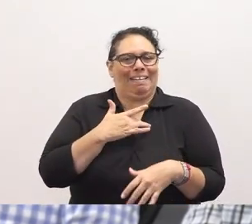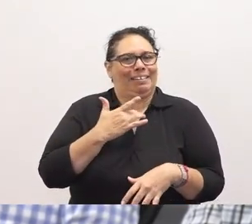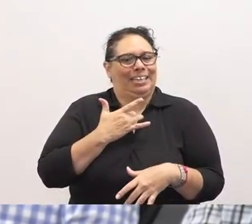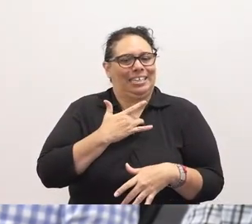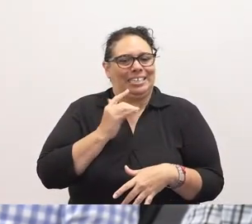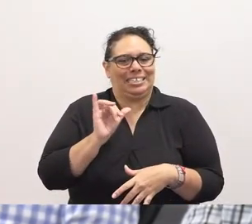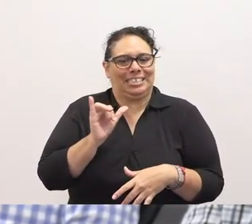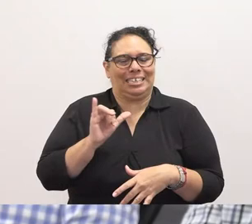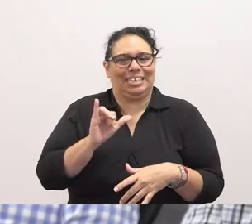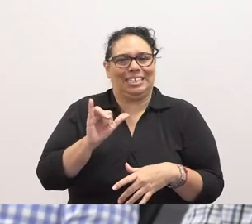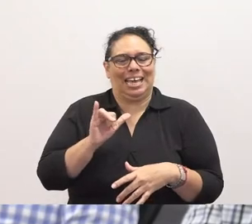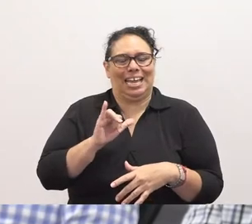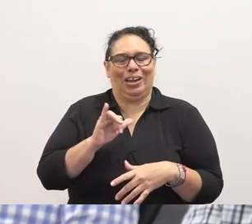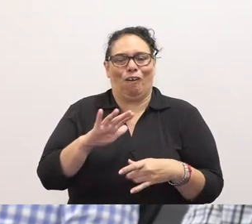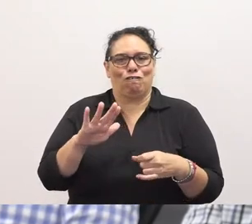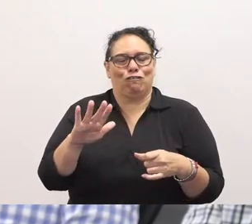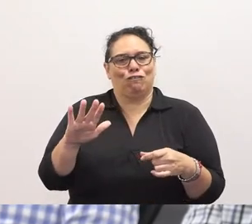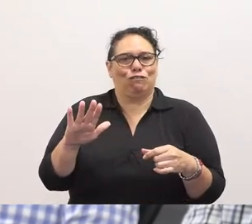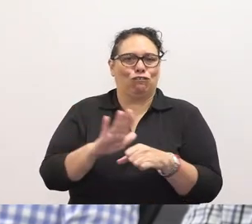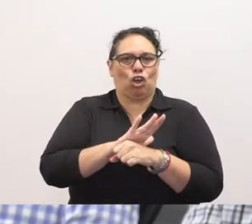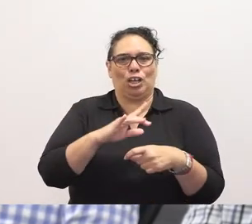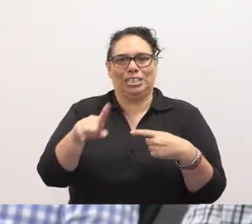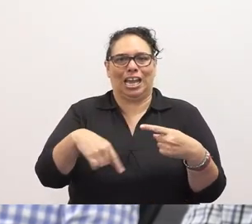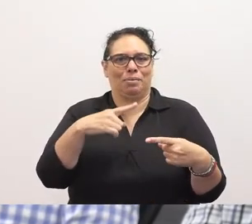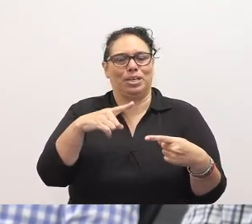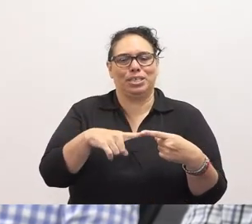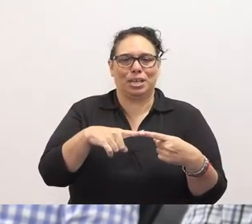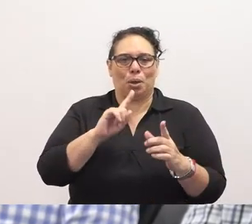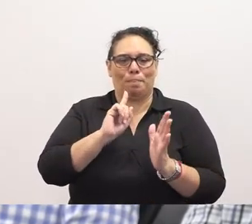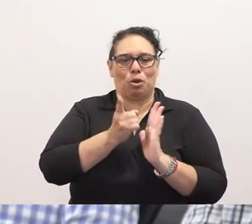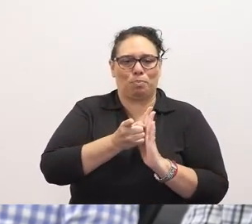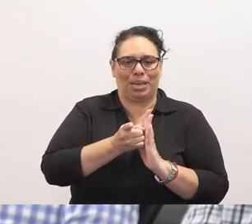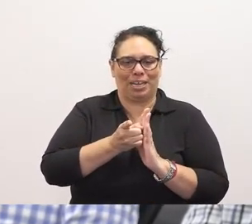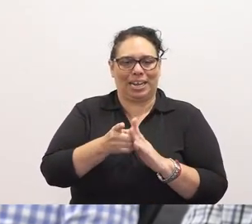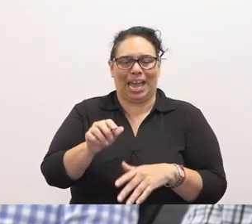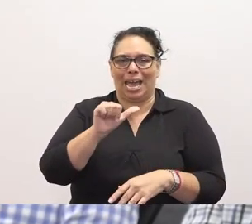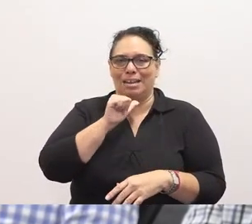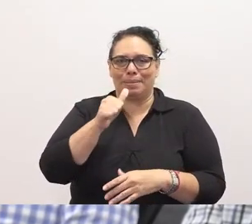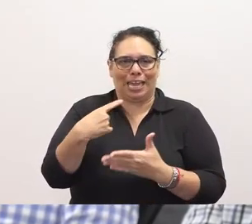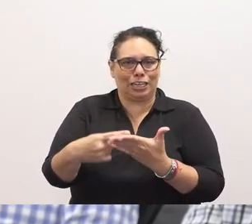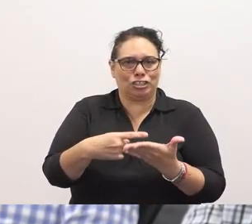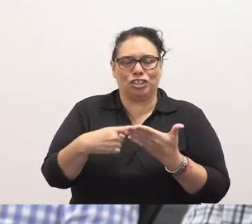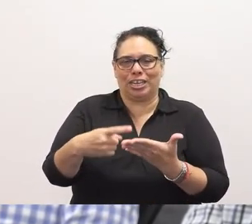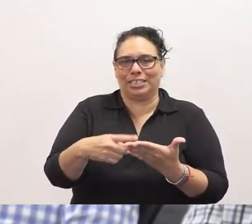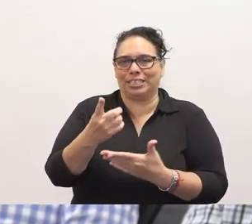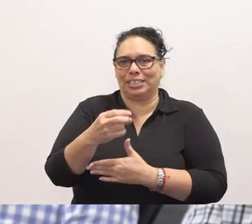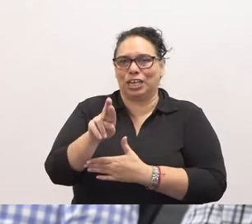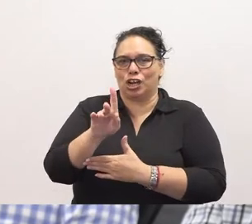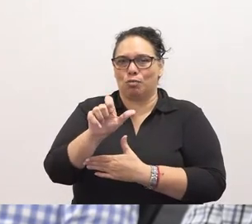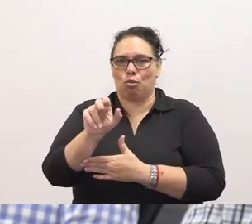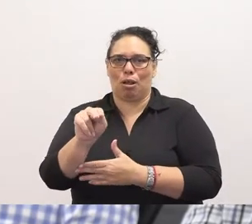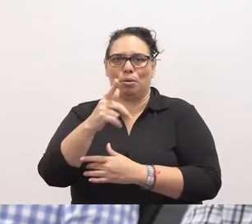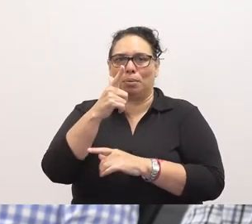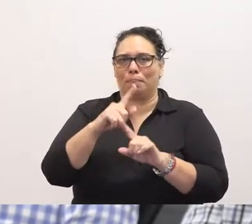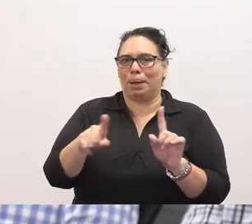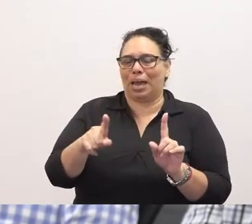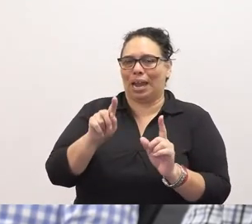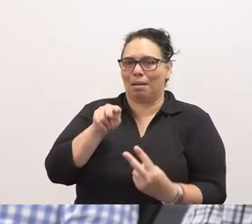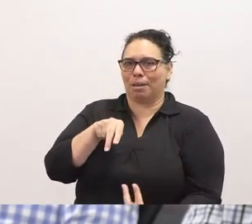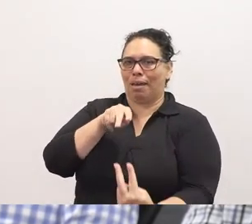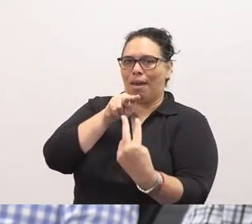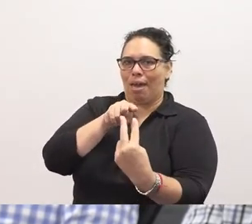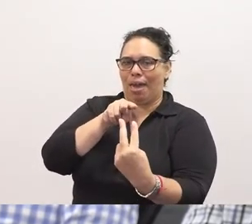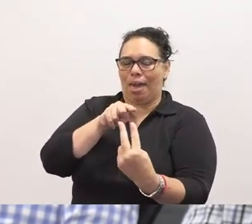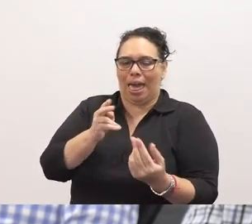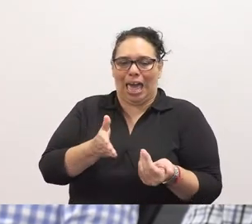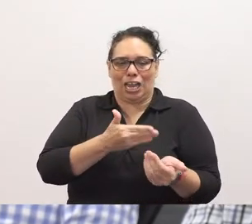like a full circle moment, and I'm not going to address Dr. Brown, but I'm going to make eye contact because I almost can't